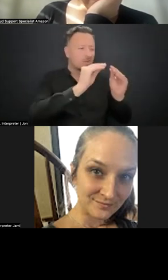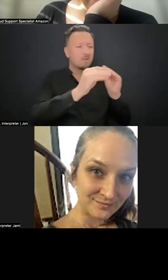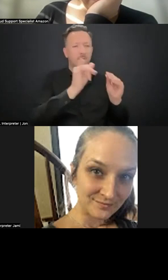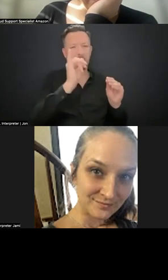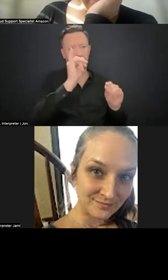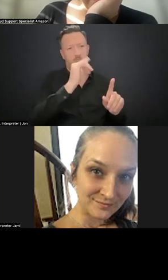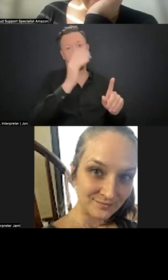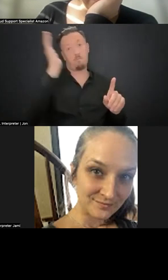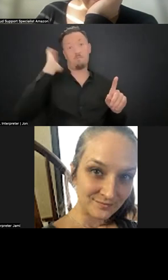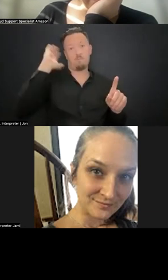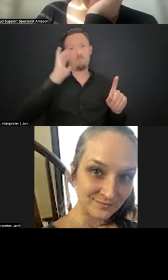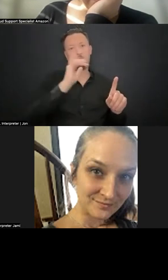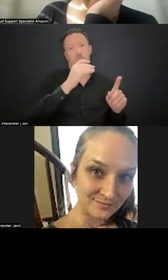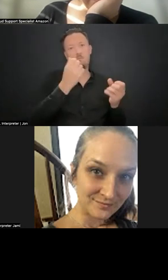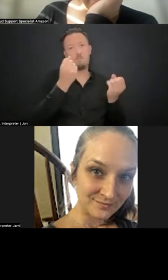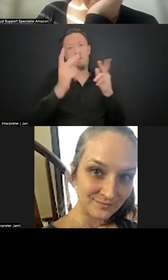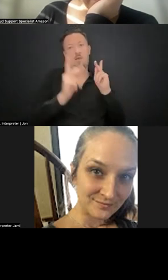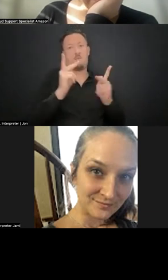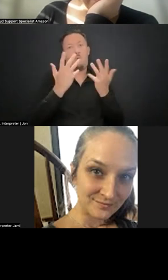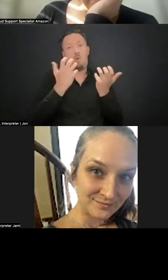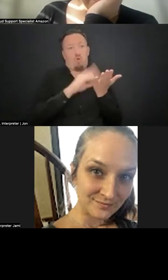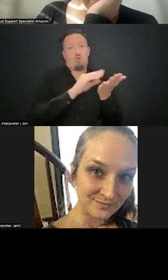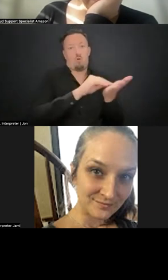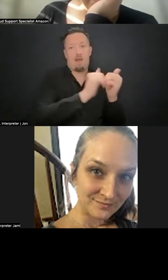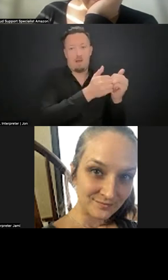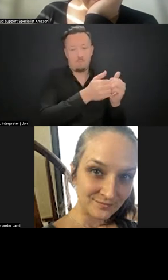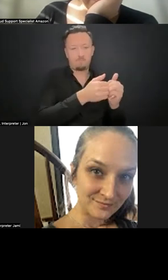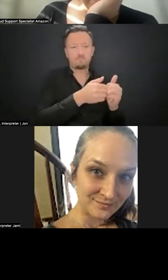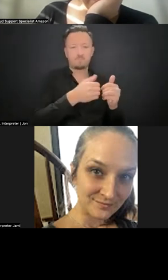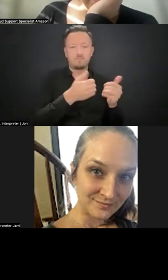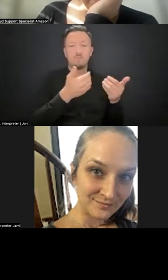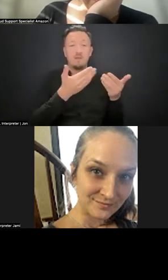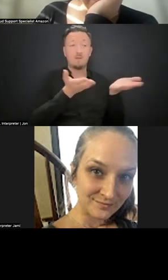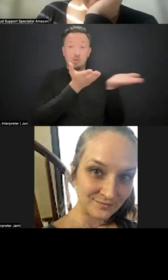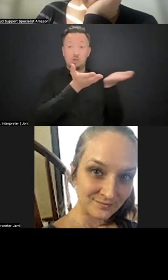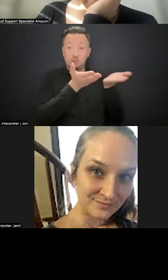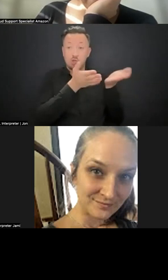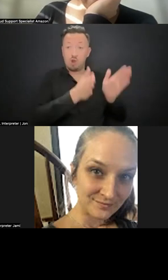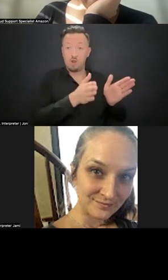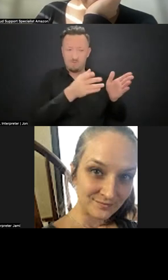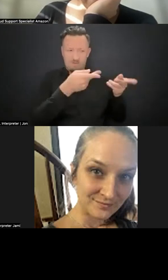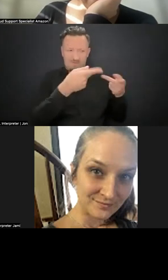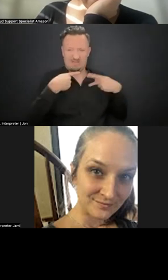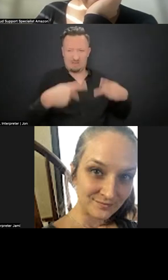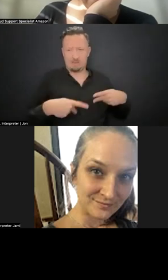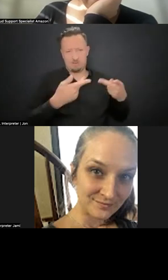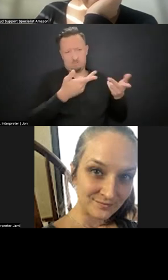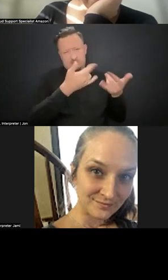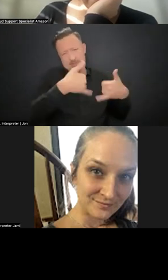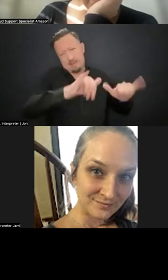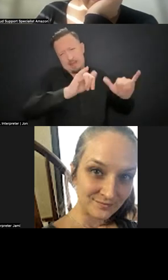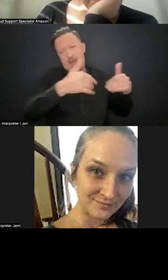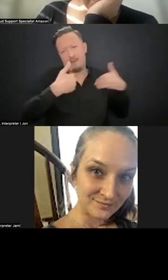after skill. Servers are still, physical ones are still around. They're gonna be around probably most of our